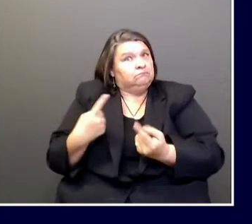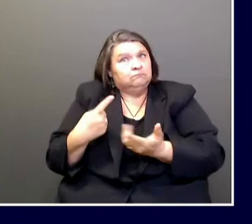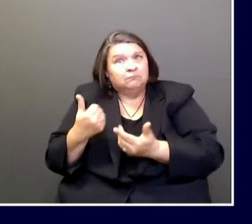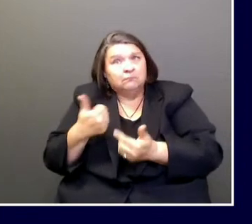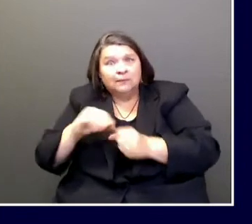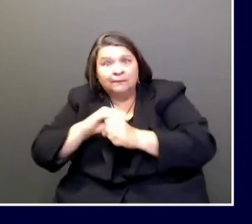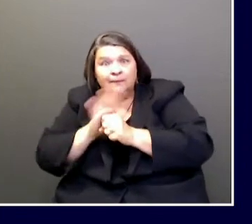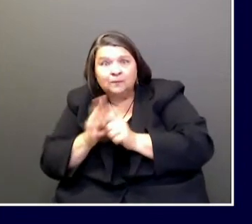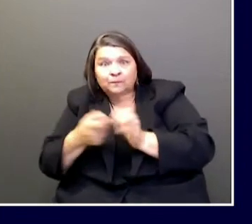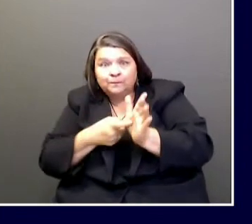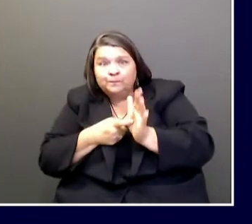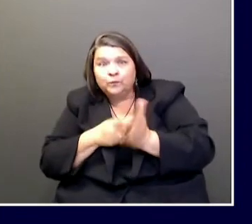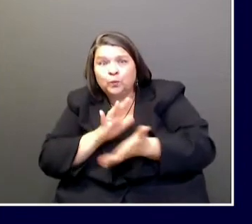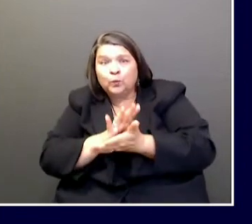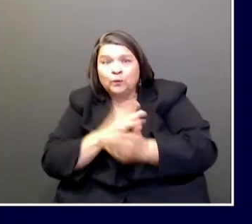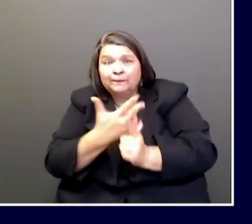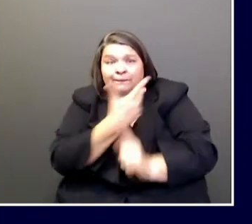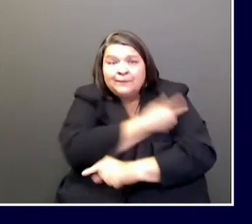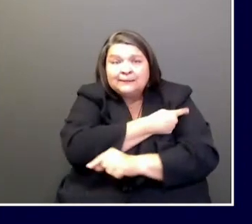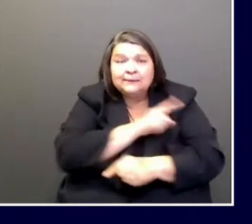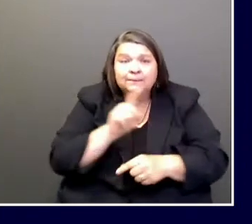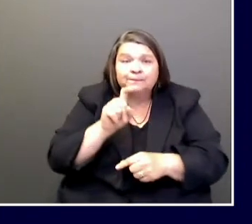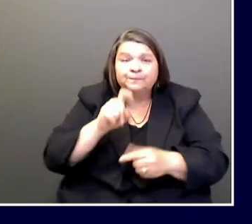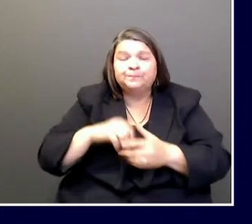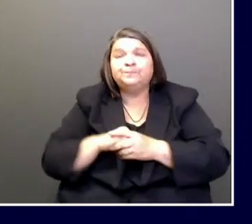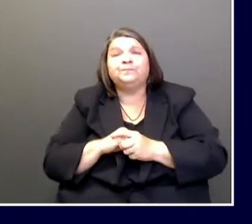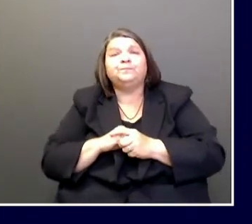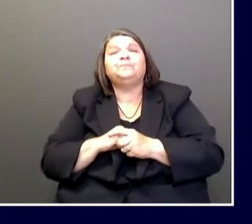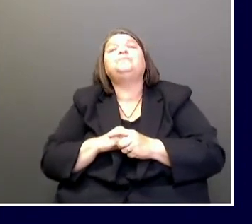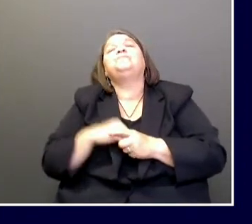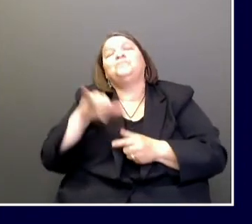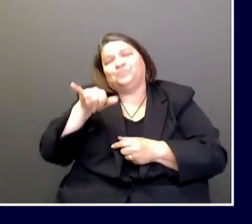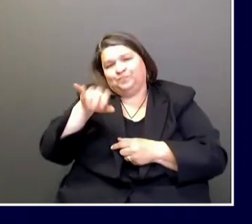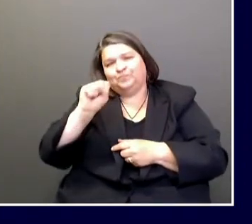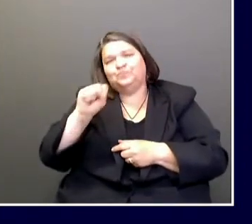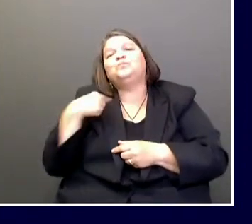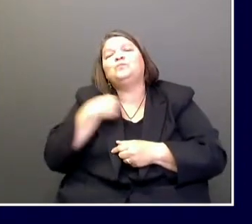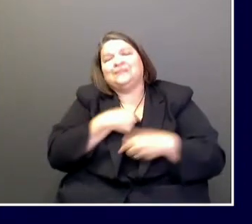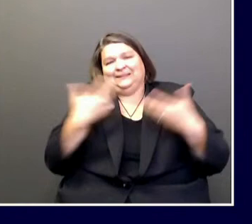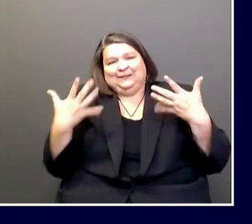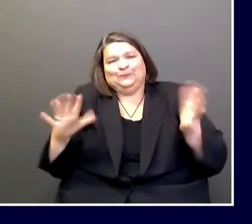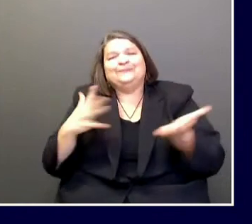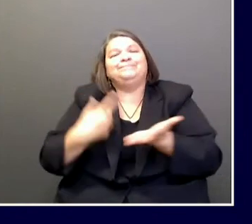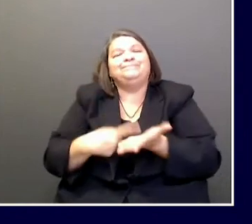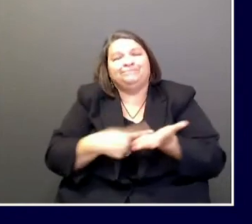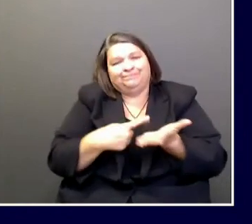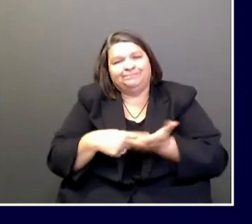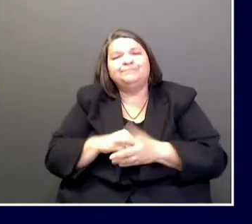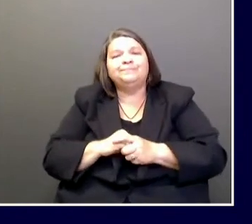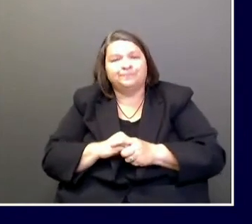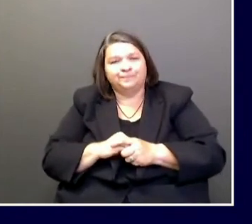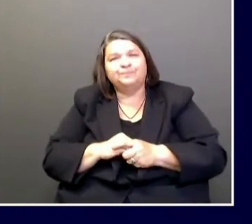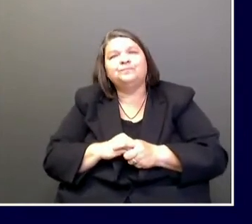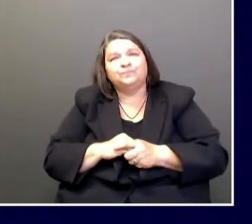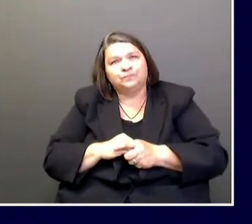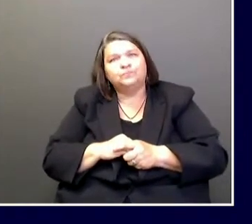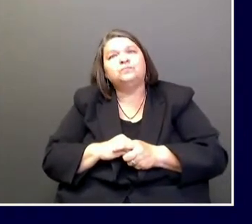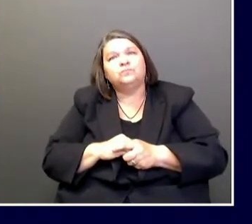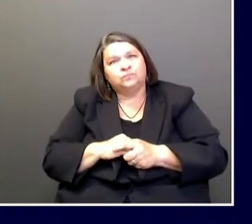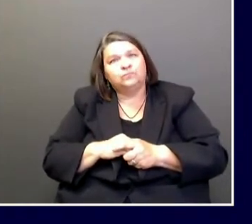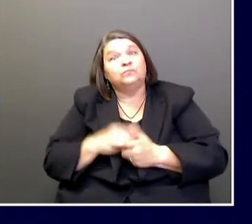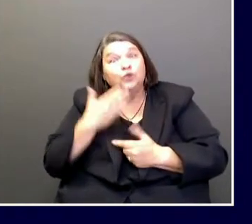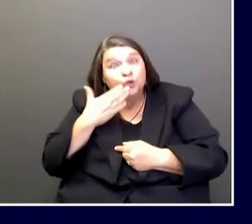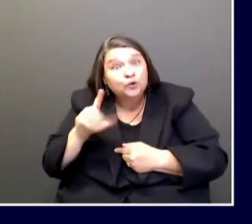discuss all different ideas and options. We've had that discussion, and it's timely insofar as we're implementing a prior piece